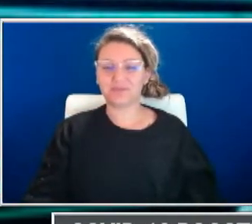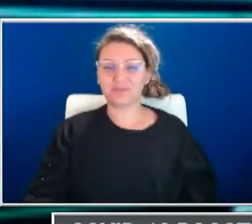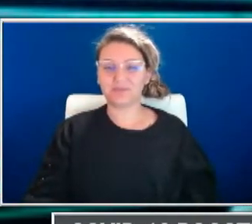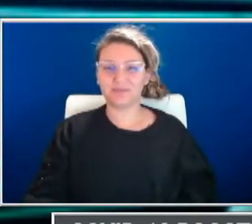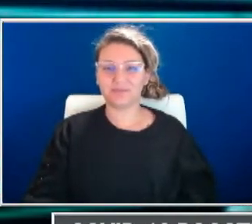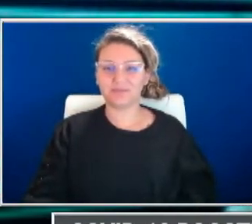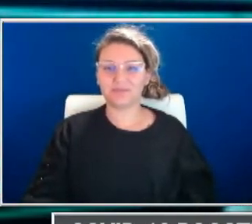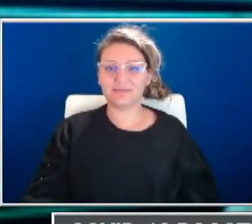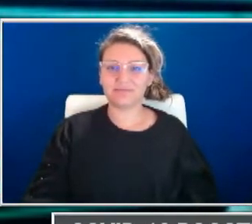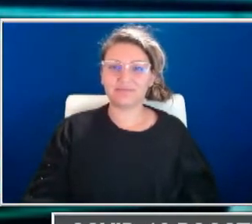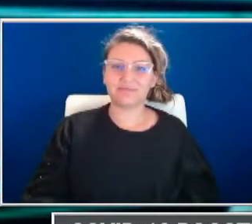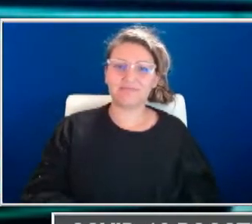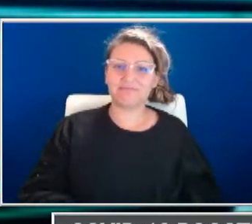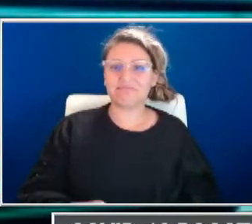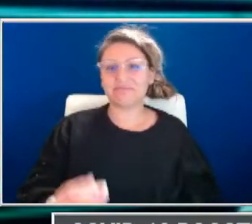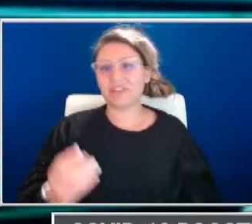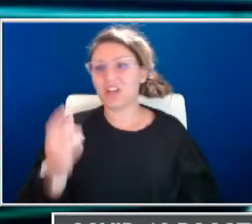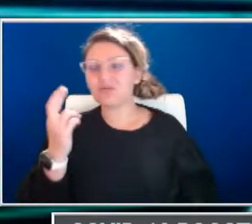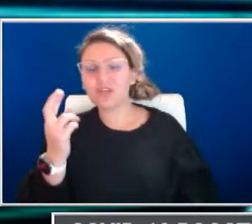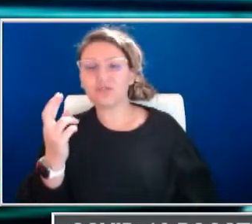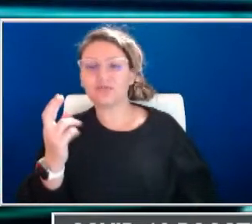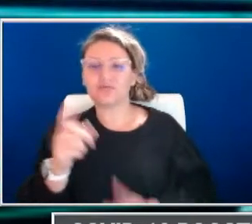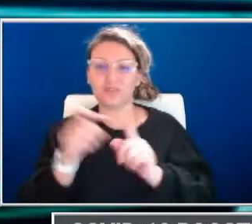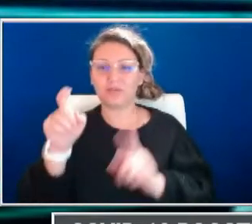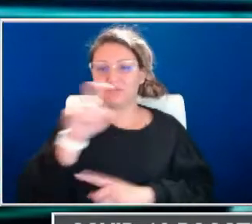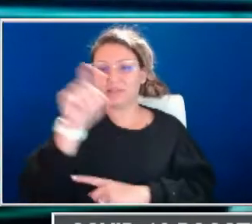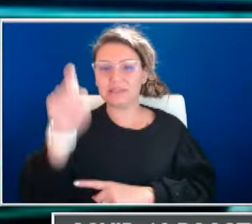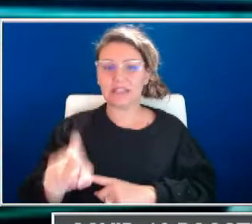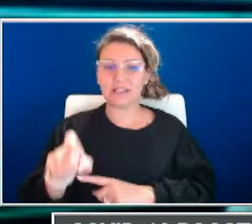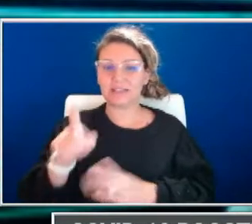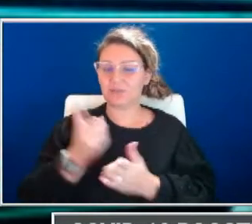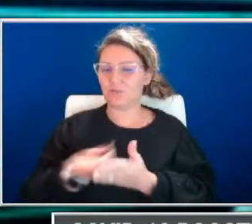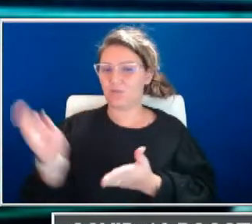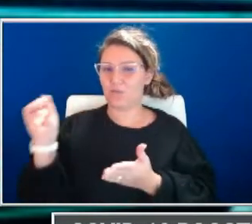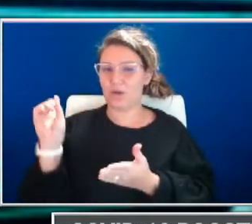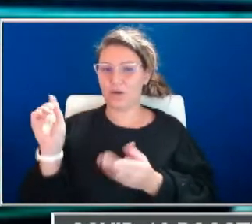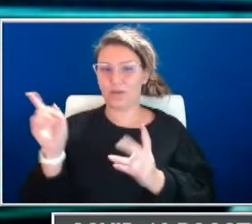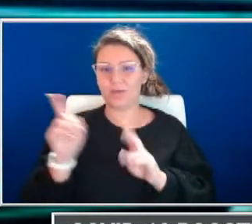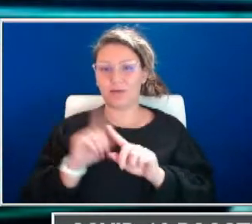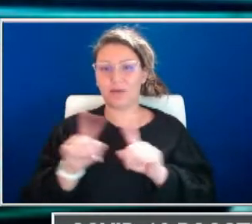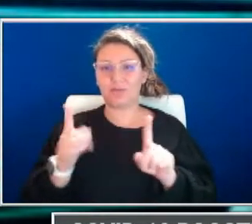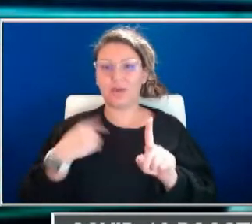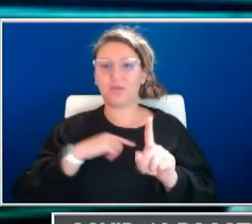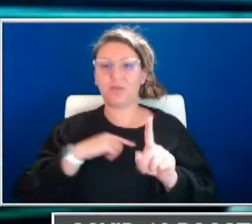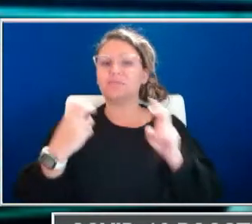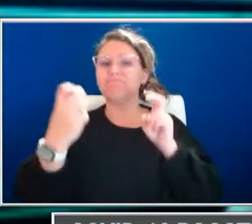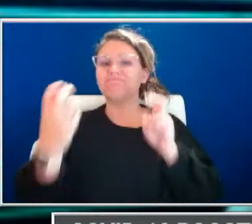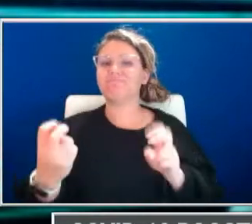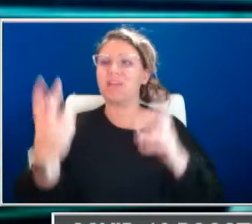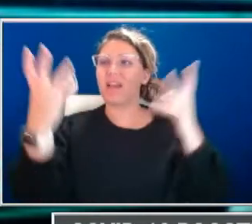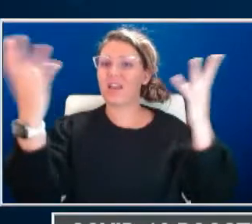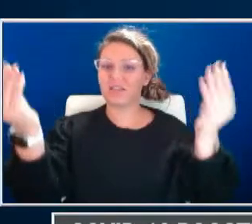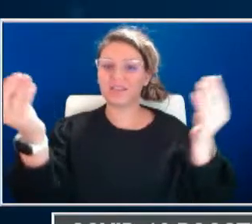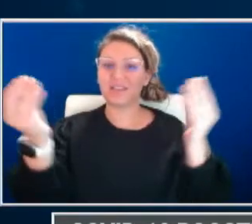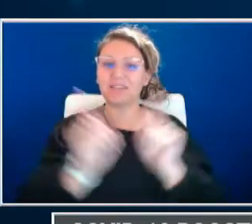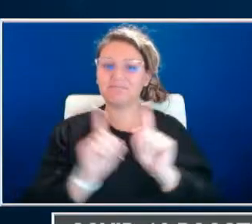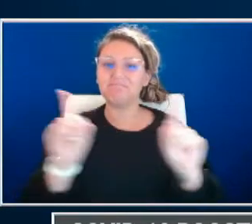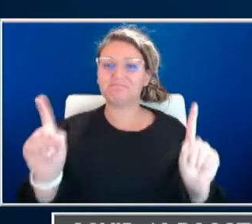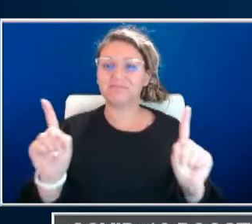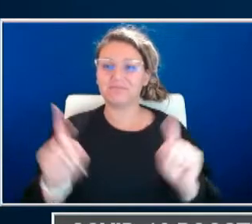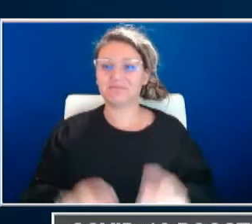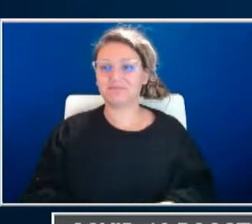close friend come up from Texas about a week ago, but we sat outside and distance.